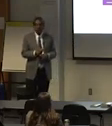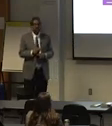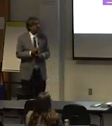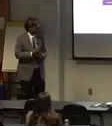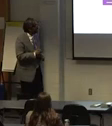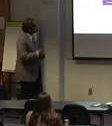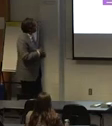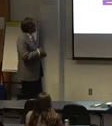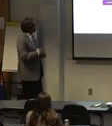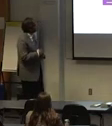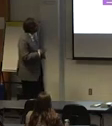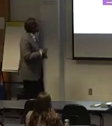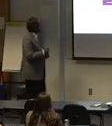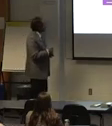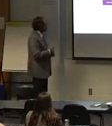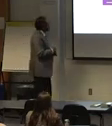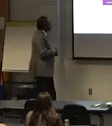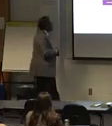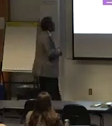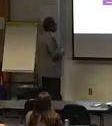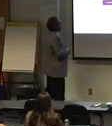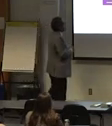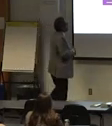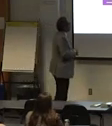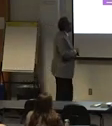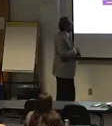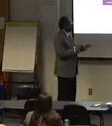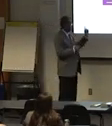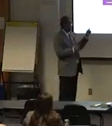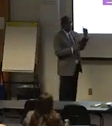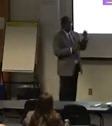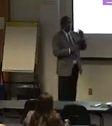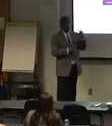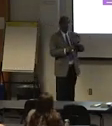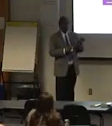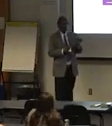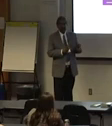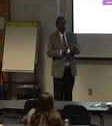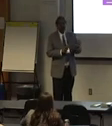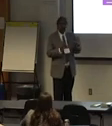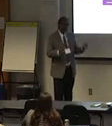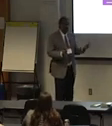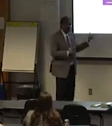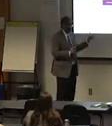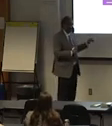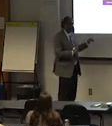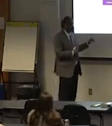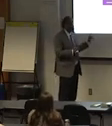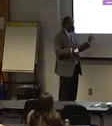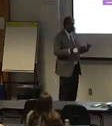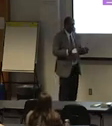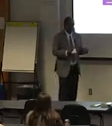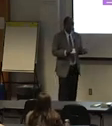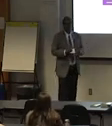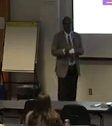people surely need to know how to do this at some point in the future. By the way, there are lots of companies that will tell you they can do this,